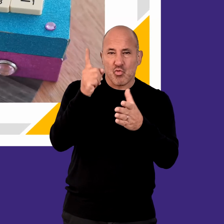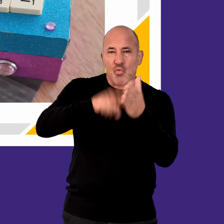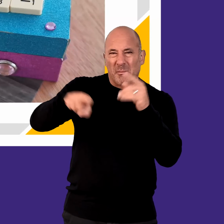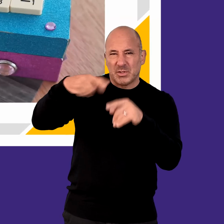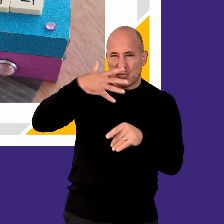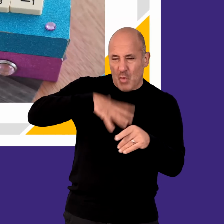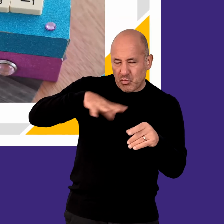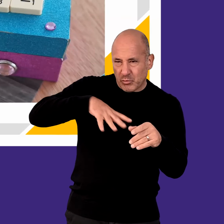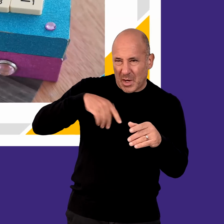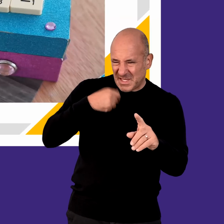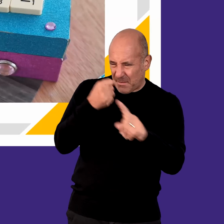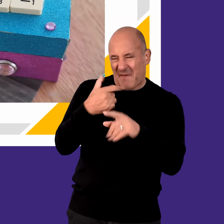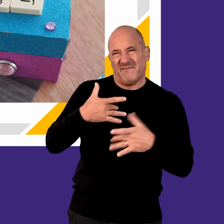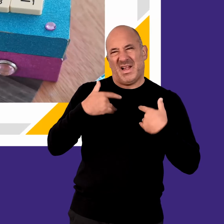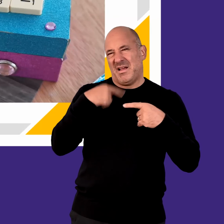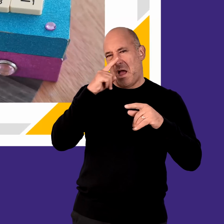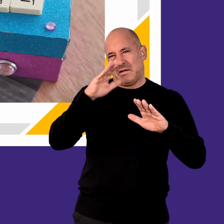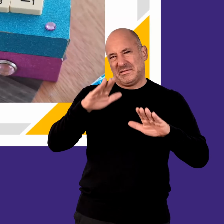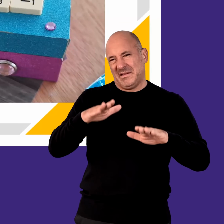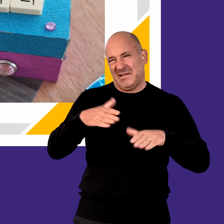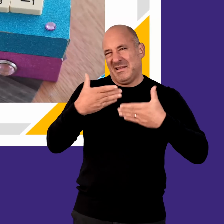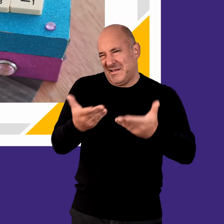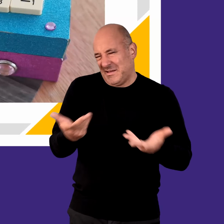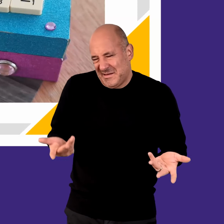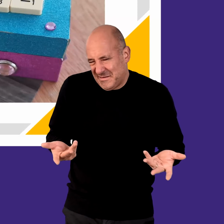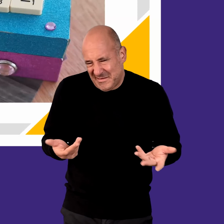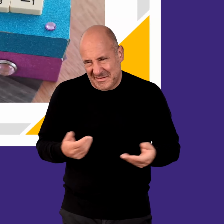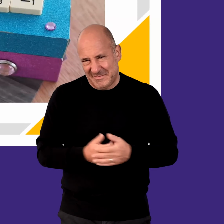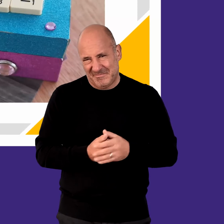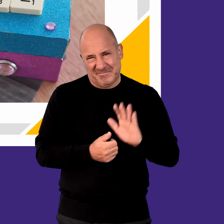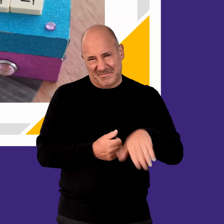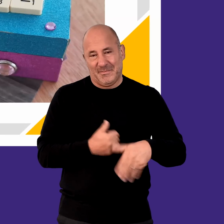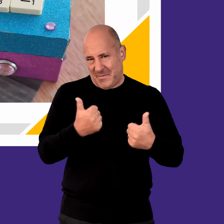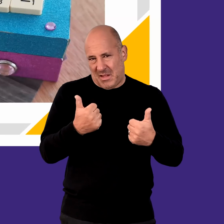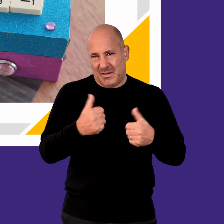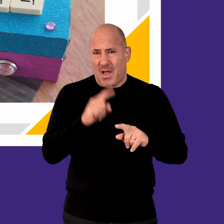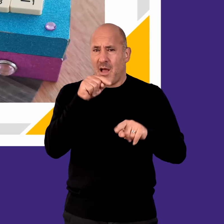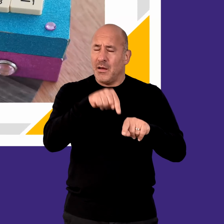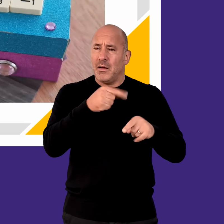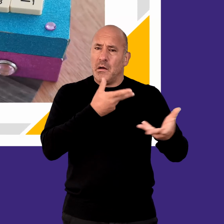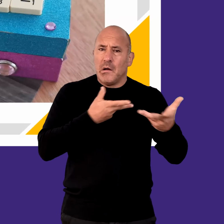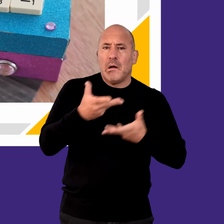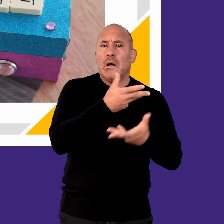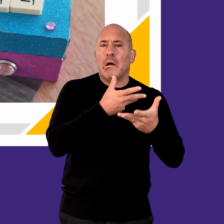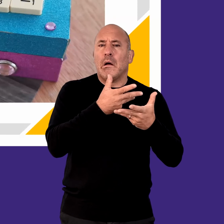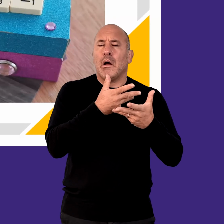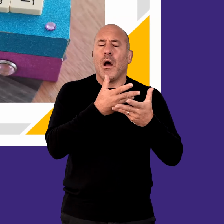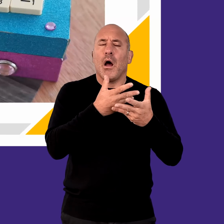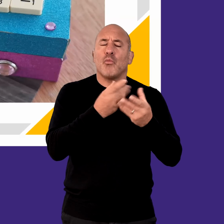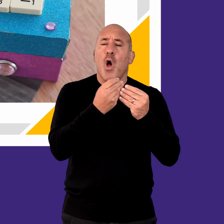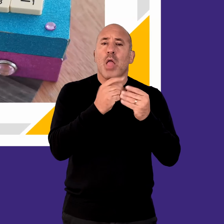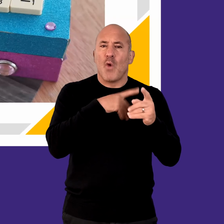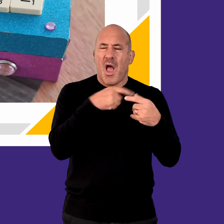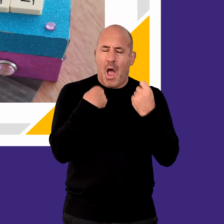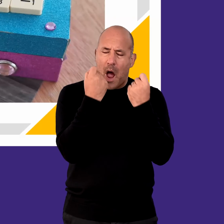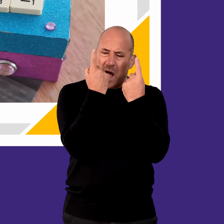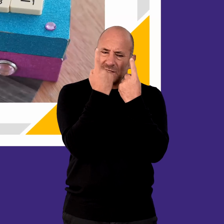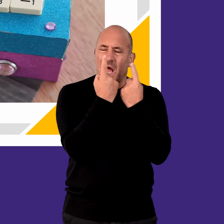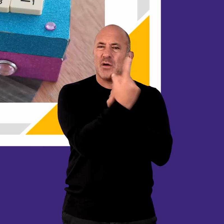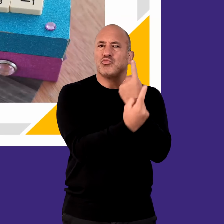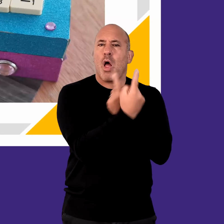thought through, not worth investing our resources in, didn't think it would make the impact that the commissioners were trying to make. But that conversation in